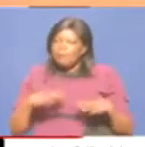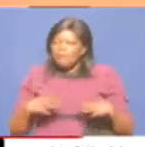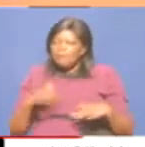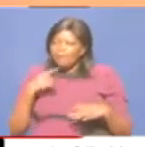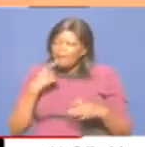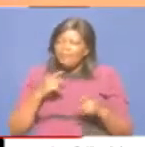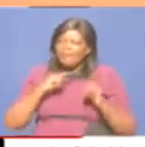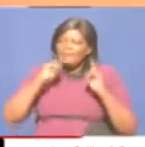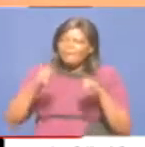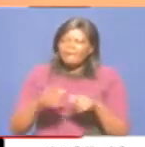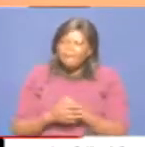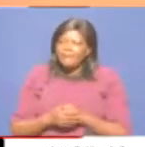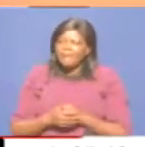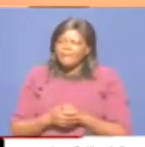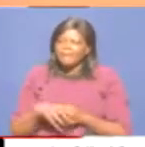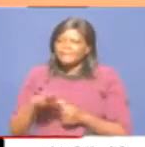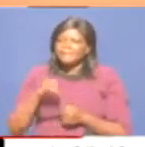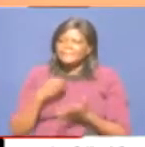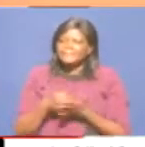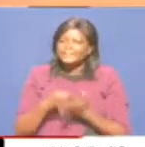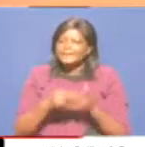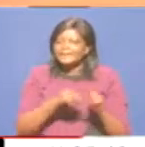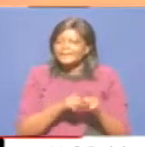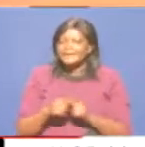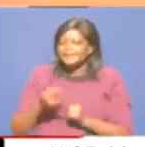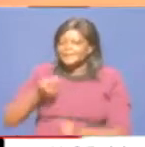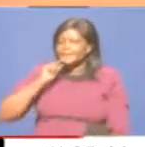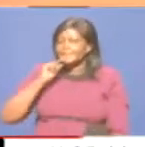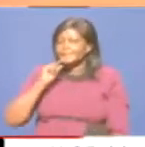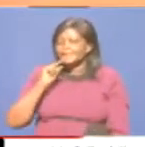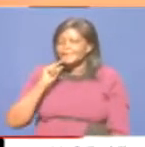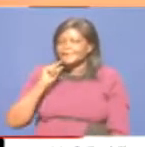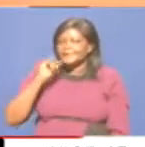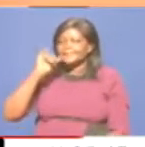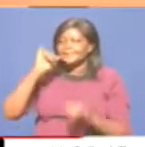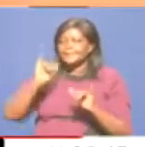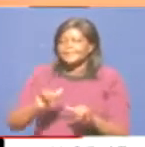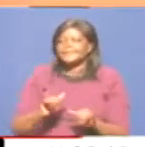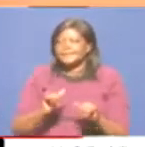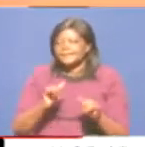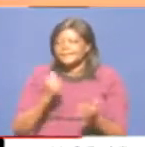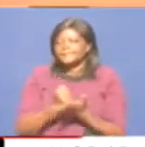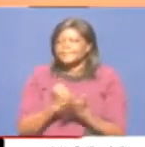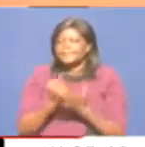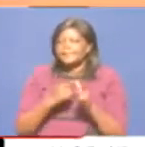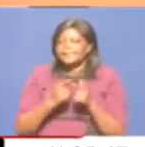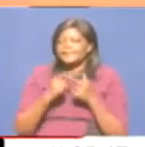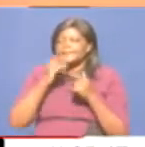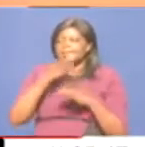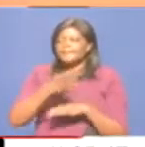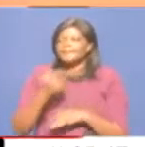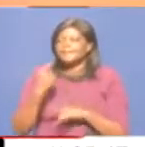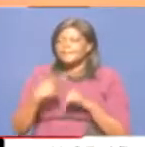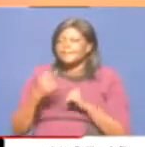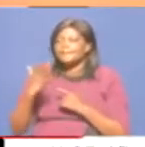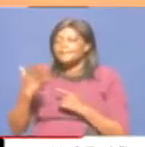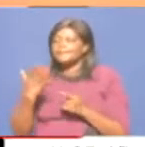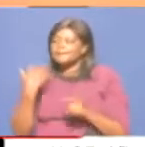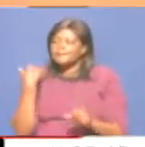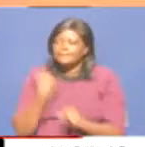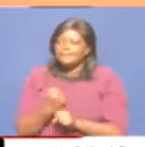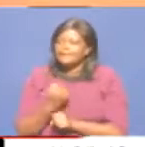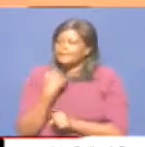going to take your money as breakfast to be in that office, and then after 5 years you say nothing has happened? He mentioned something